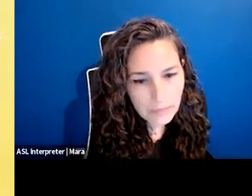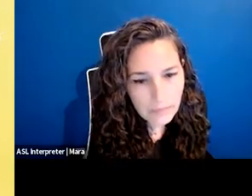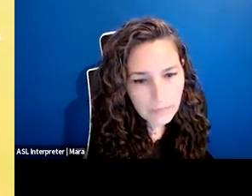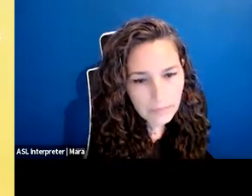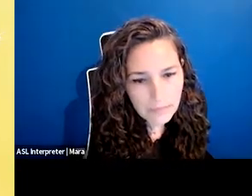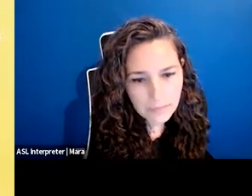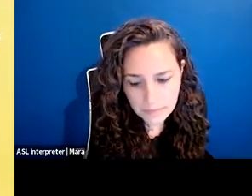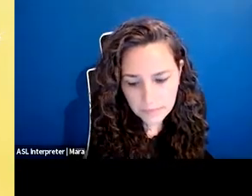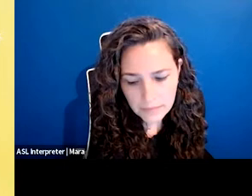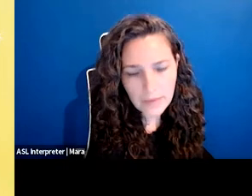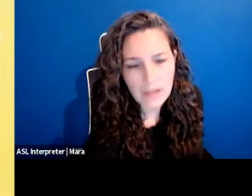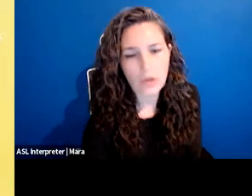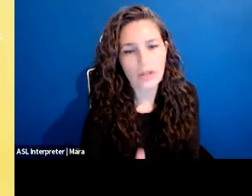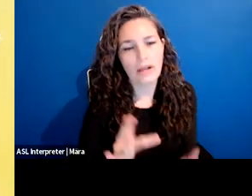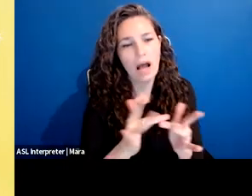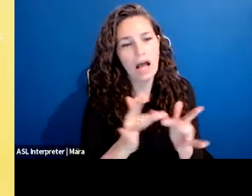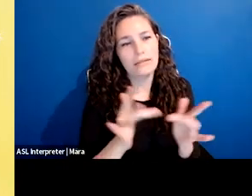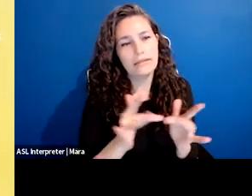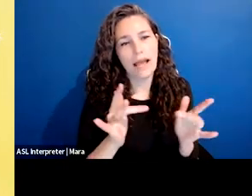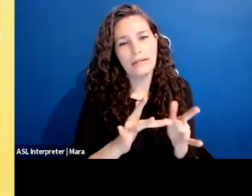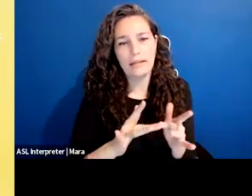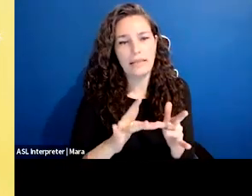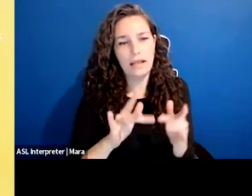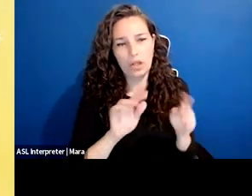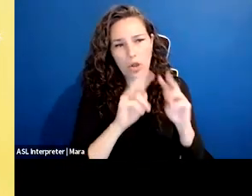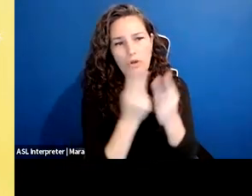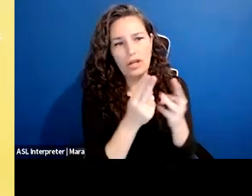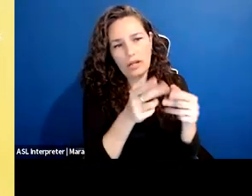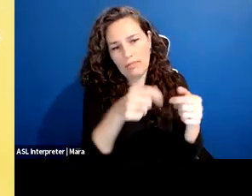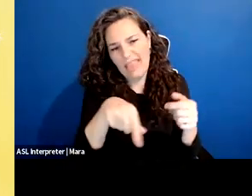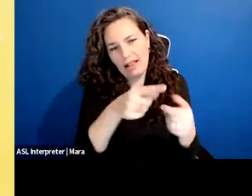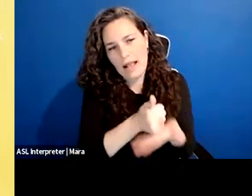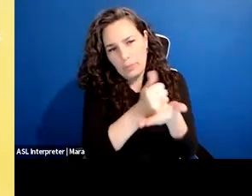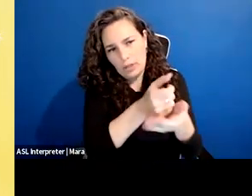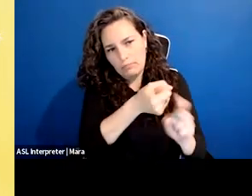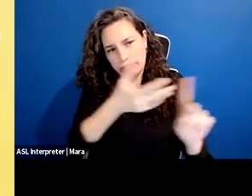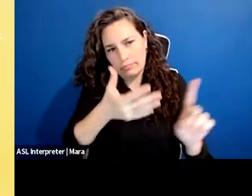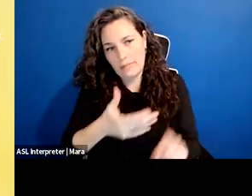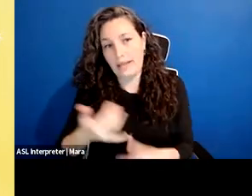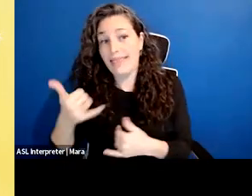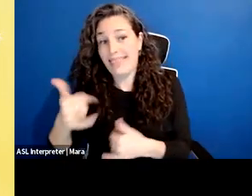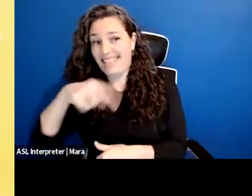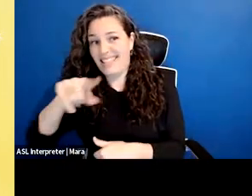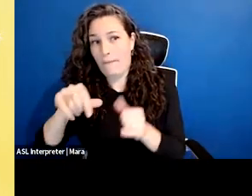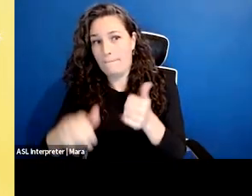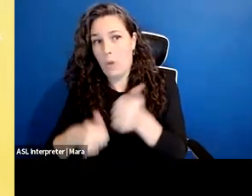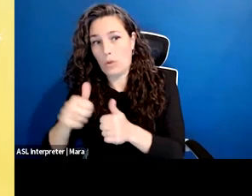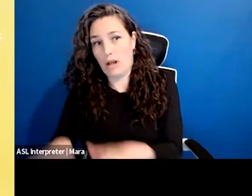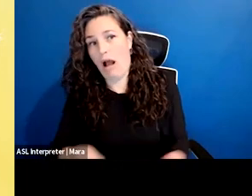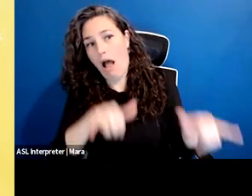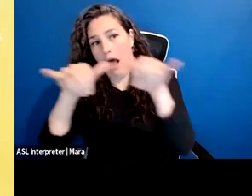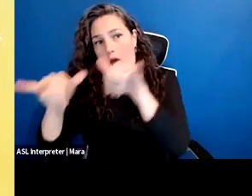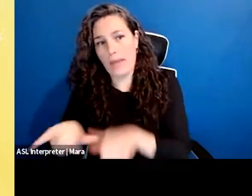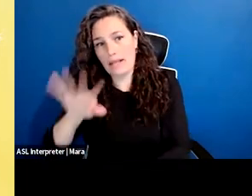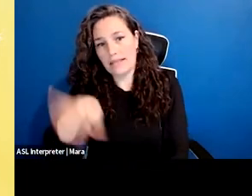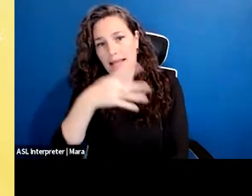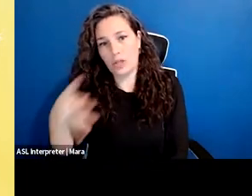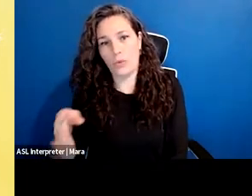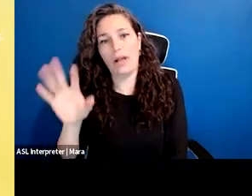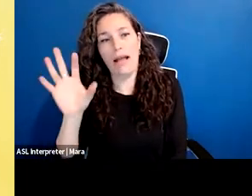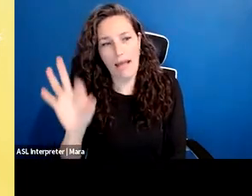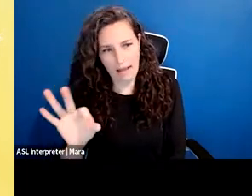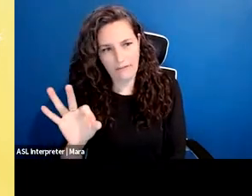All right, Schedule F. I think Schedule F is the schedule that is most commonly known by its name as Schedule F. And Schedule F is for deal